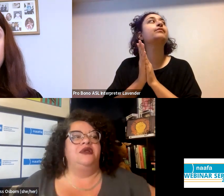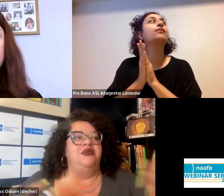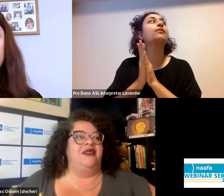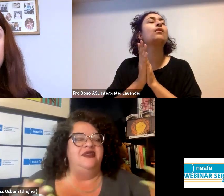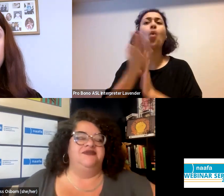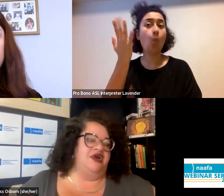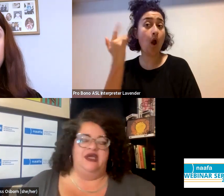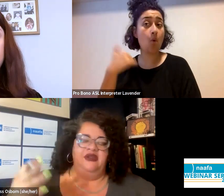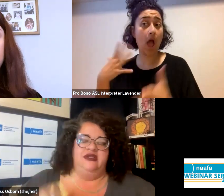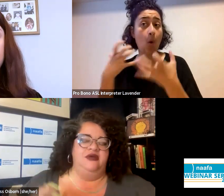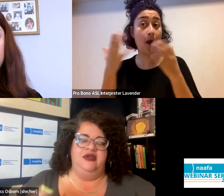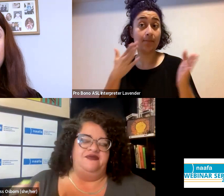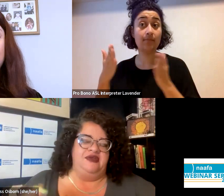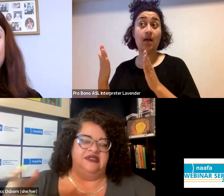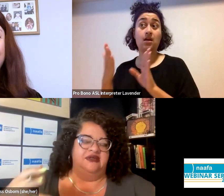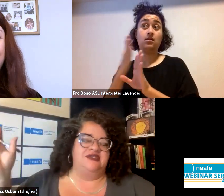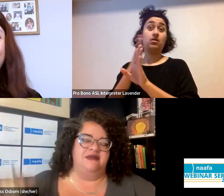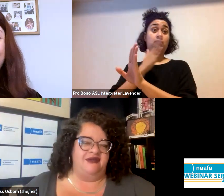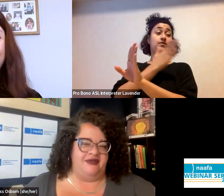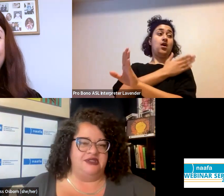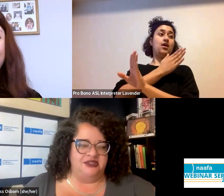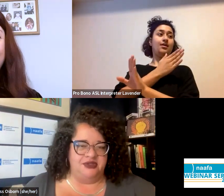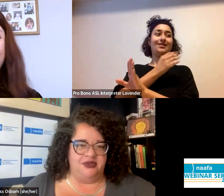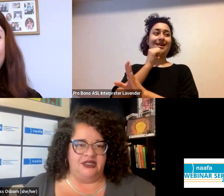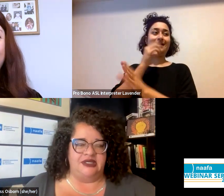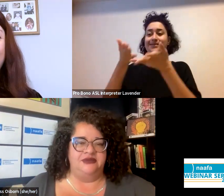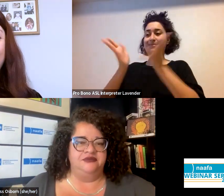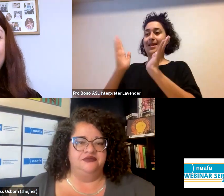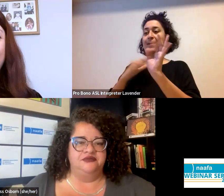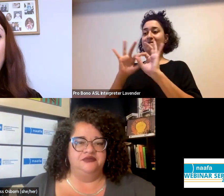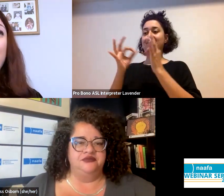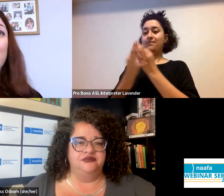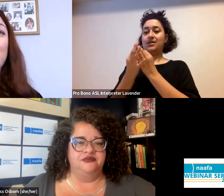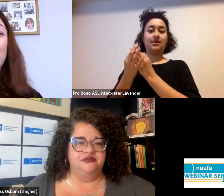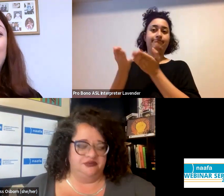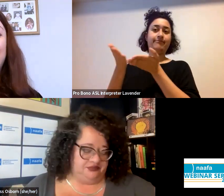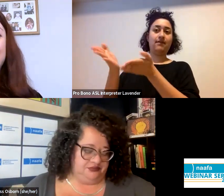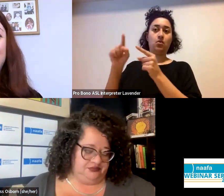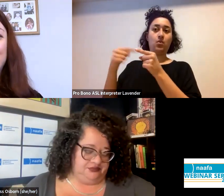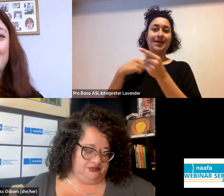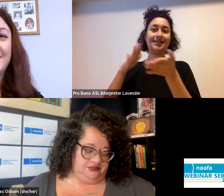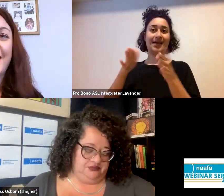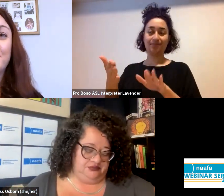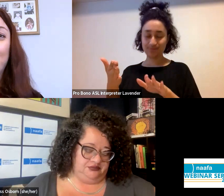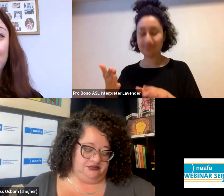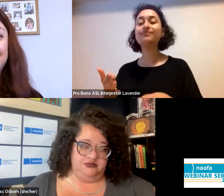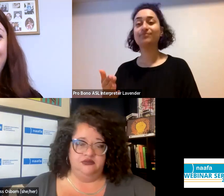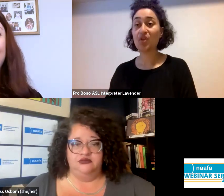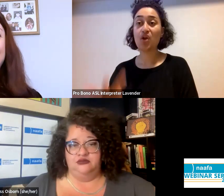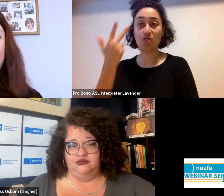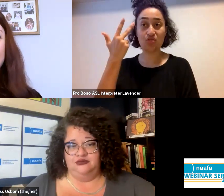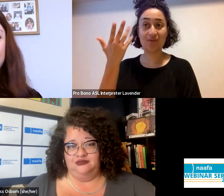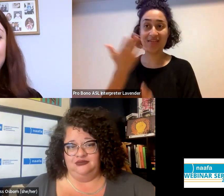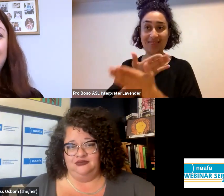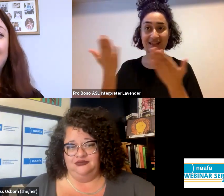Why do I want to plan this far ahead instead of just letting my family deal with it when I die? There are 3 things that are certain in life: birth, death,